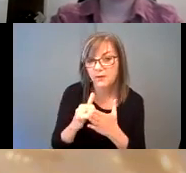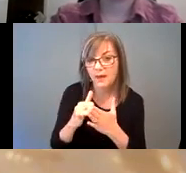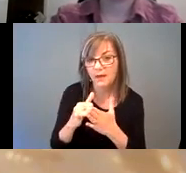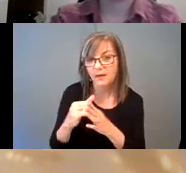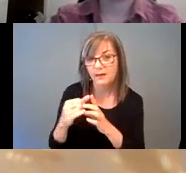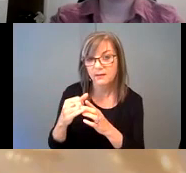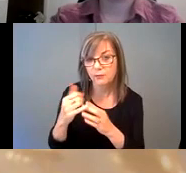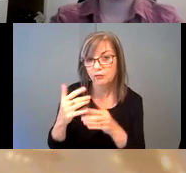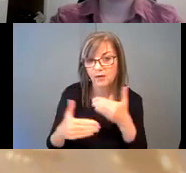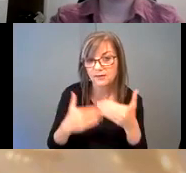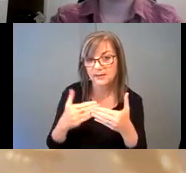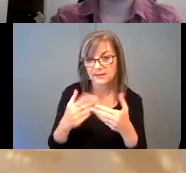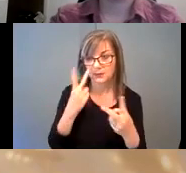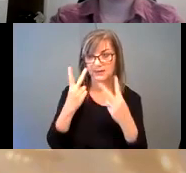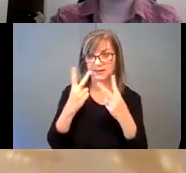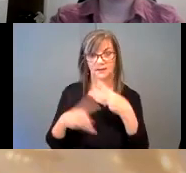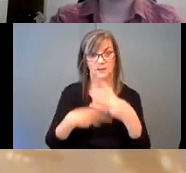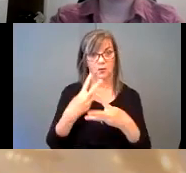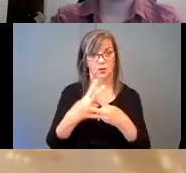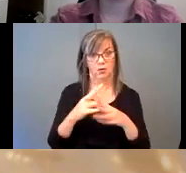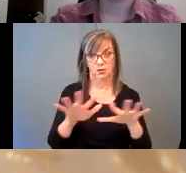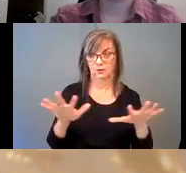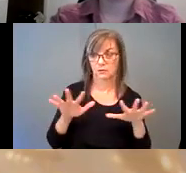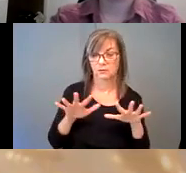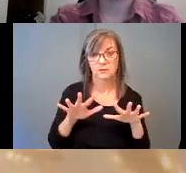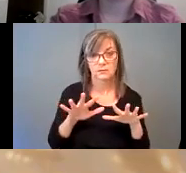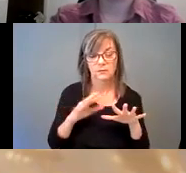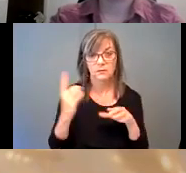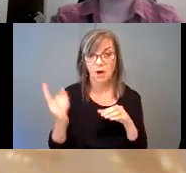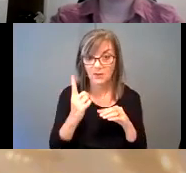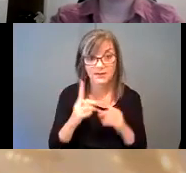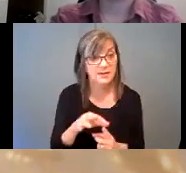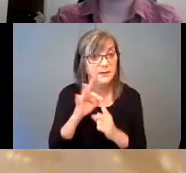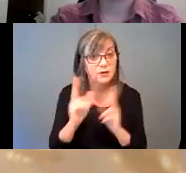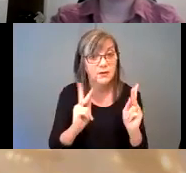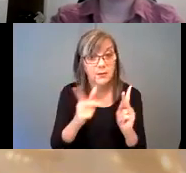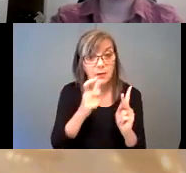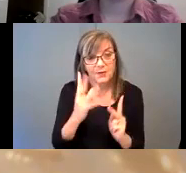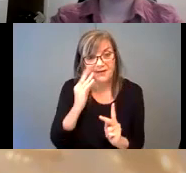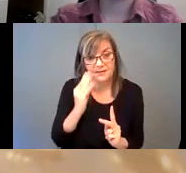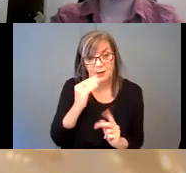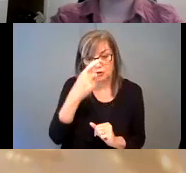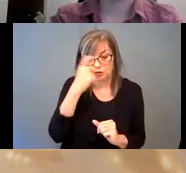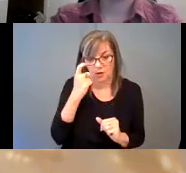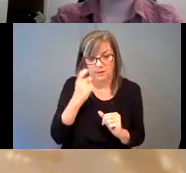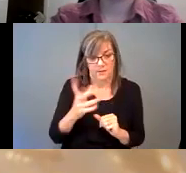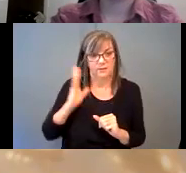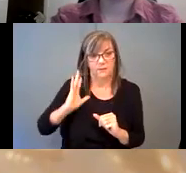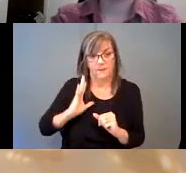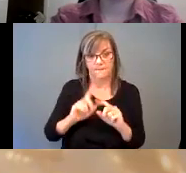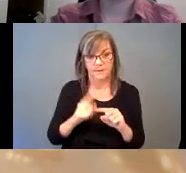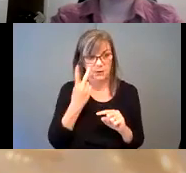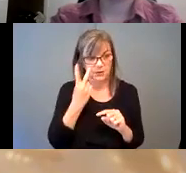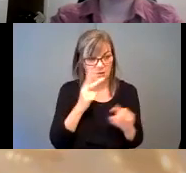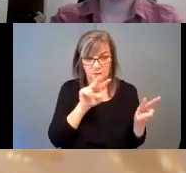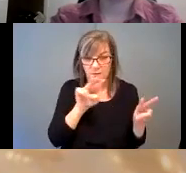in a way that we're kind of involuntarily, constantly, especially for trauma survivors, scanning situations and people to